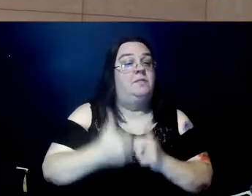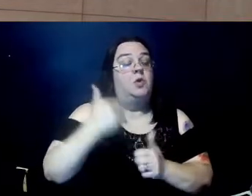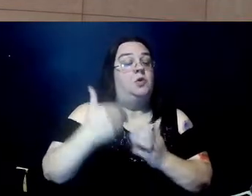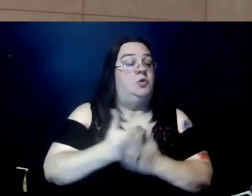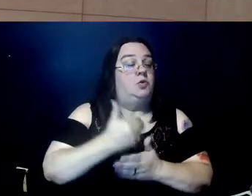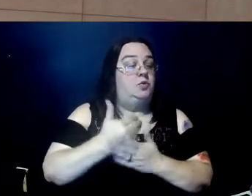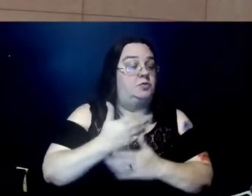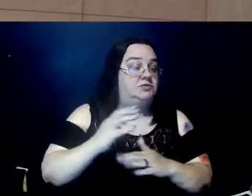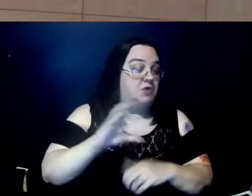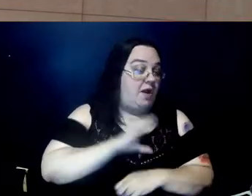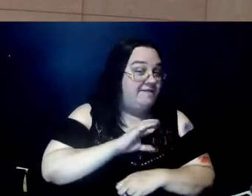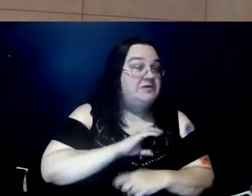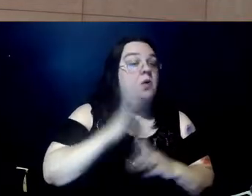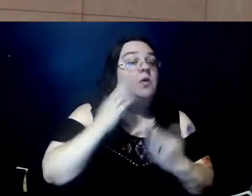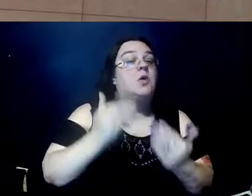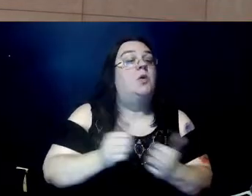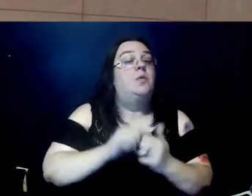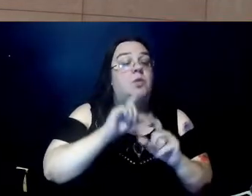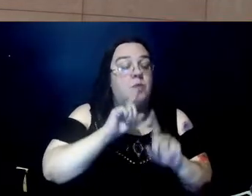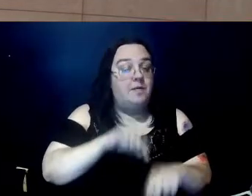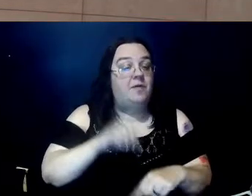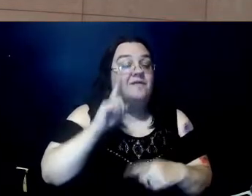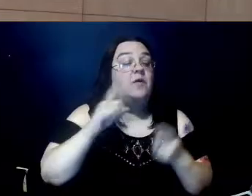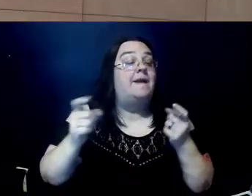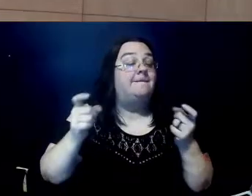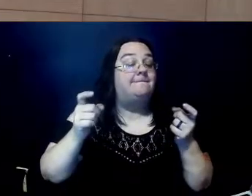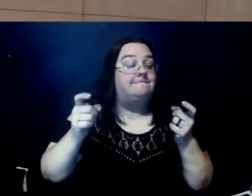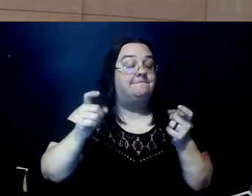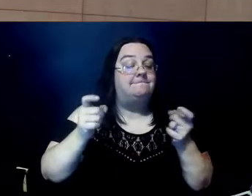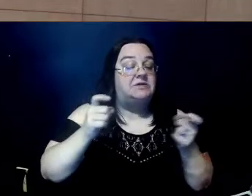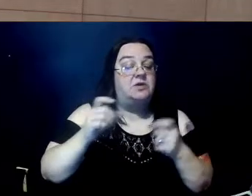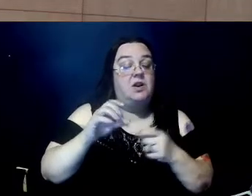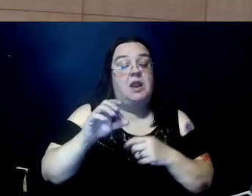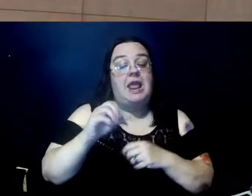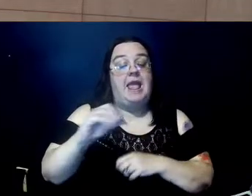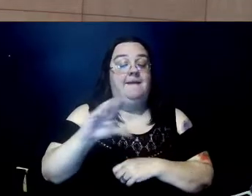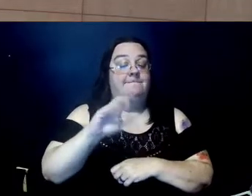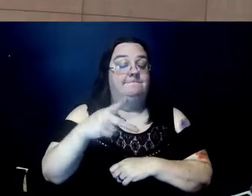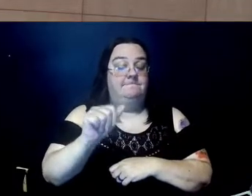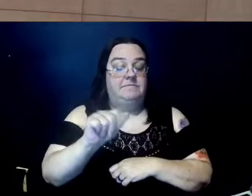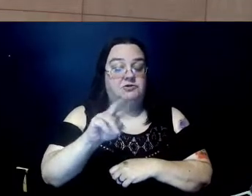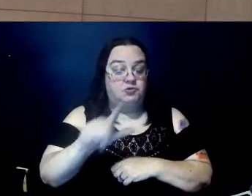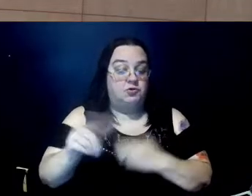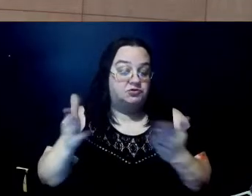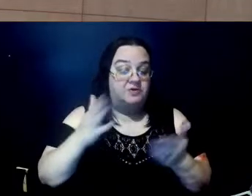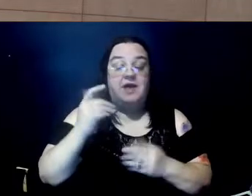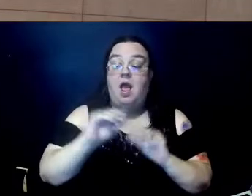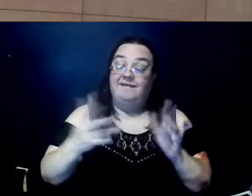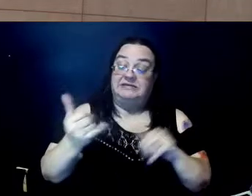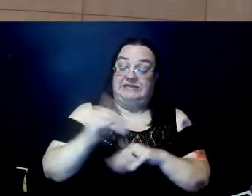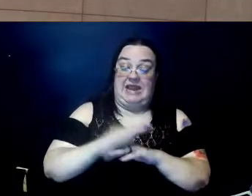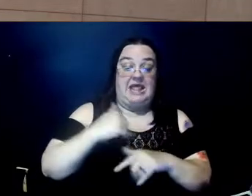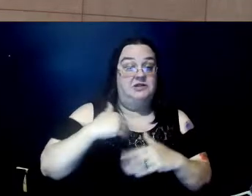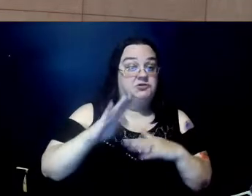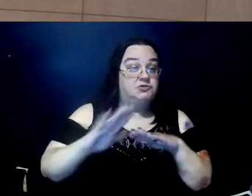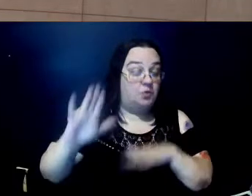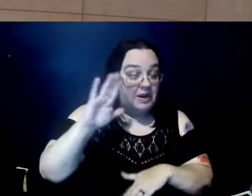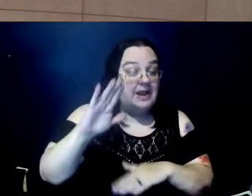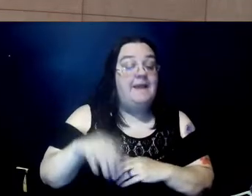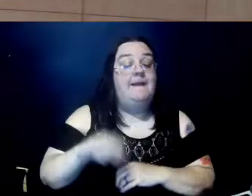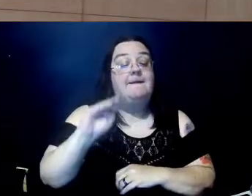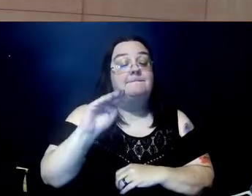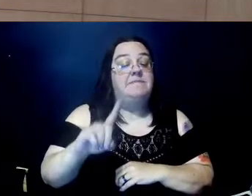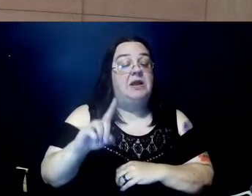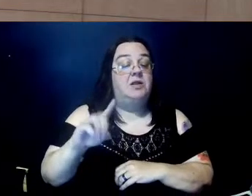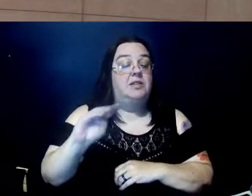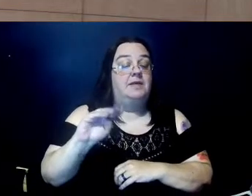ahead with the report. For administrative and patrol services, obviously we had the swearing in tonight. Maryland Municipal League